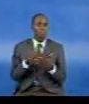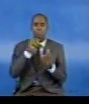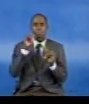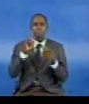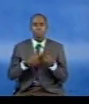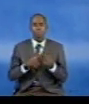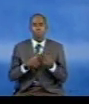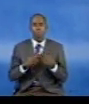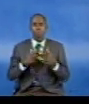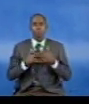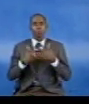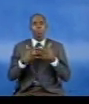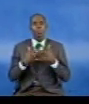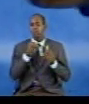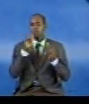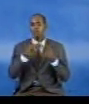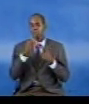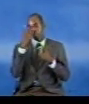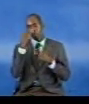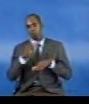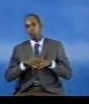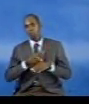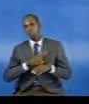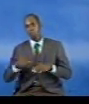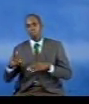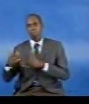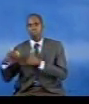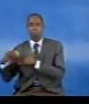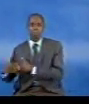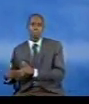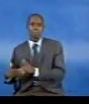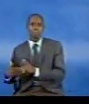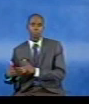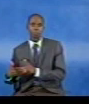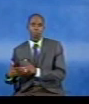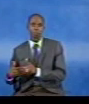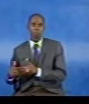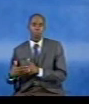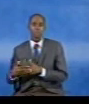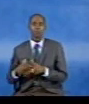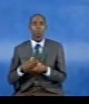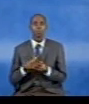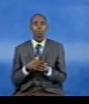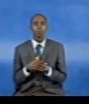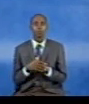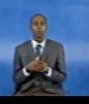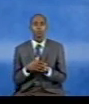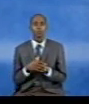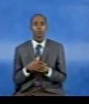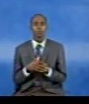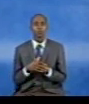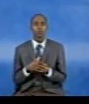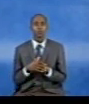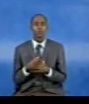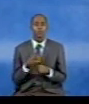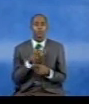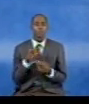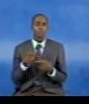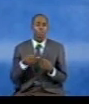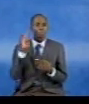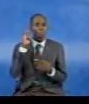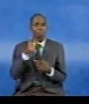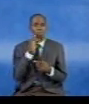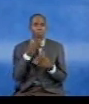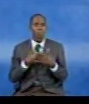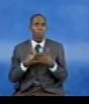rat shell. I know if it's sleep for this rat shell. When I the breathe, I know if it breathes. So